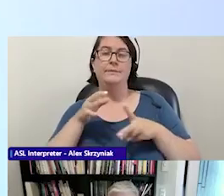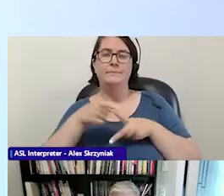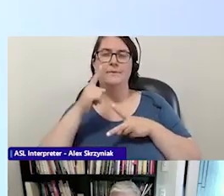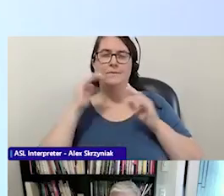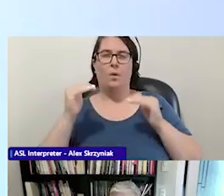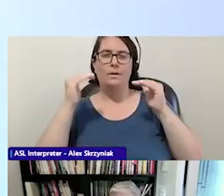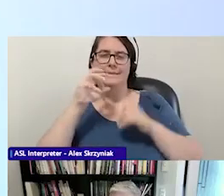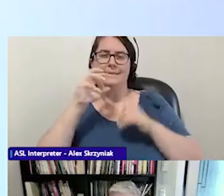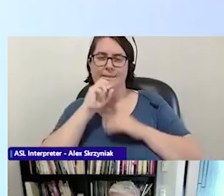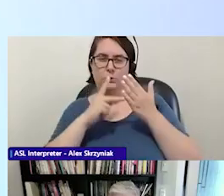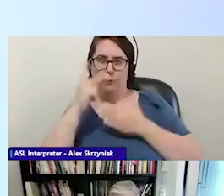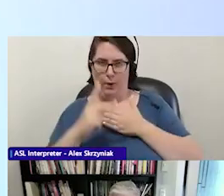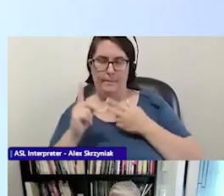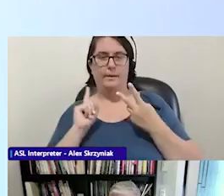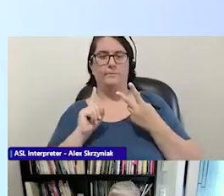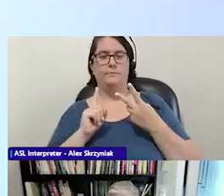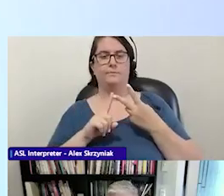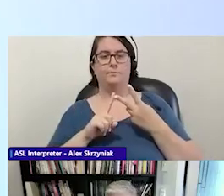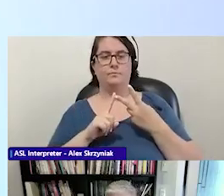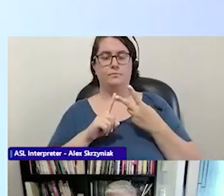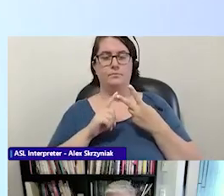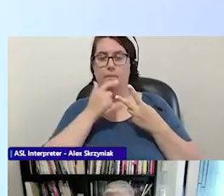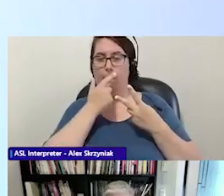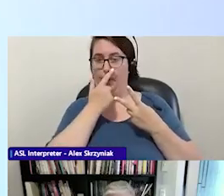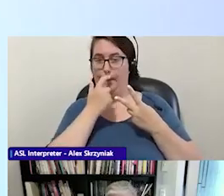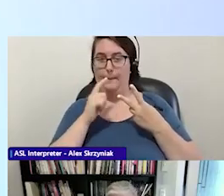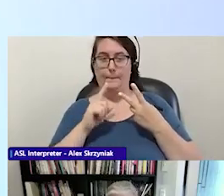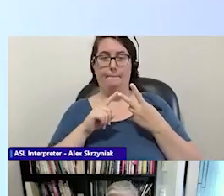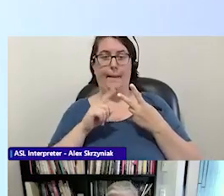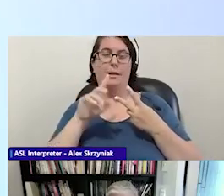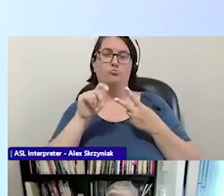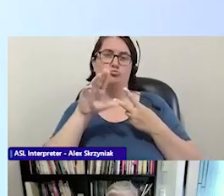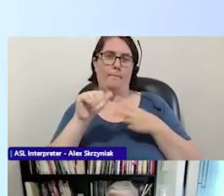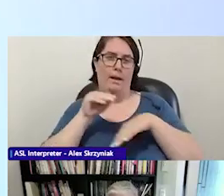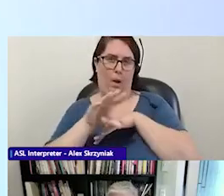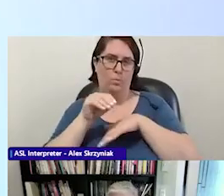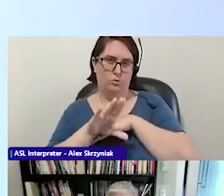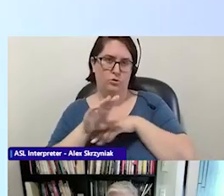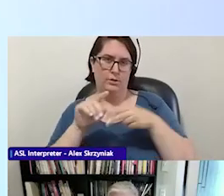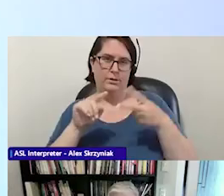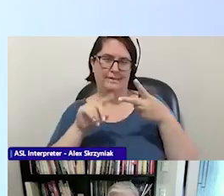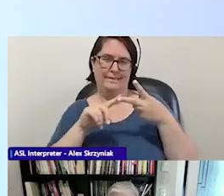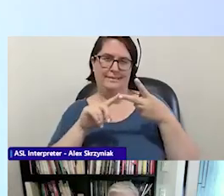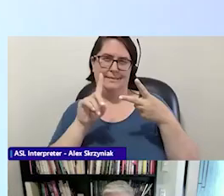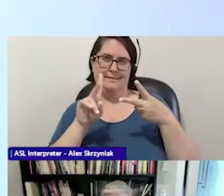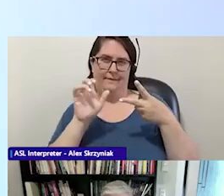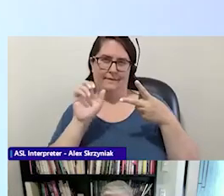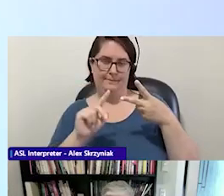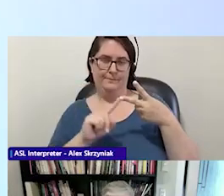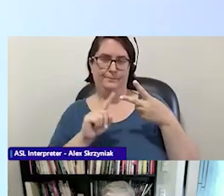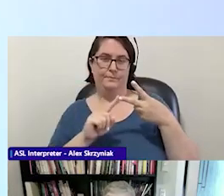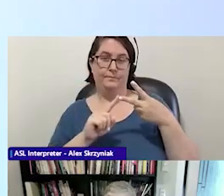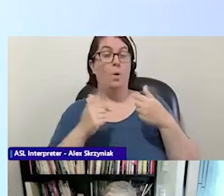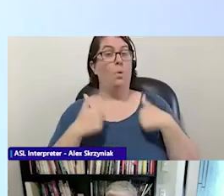Community, and a very experienced trauma counselor, Devon Christian. We provided